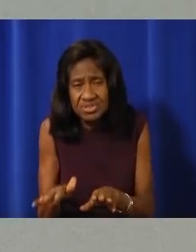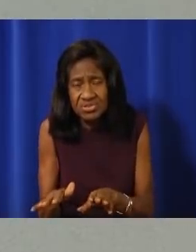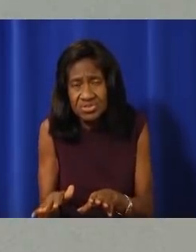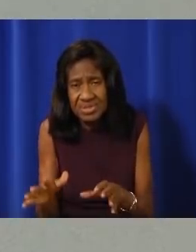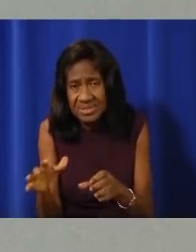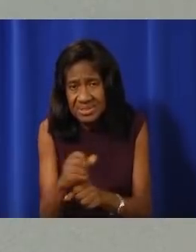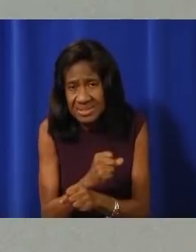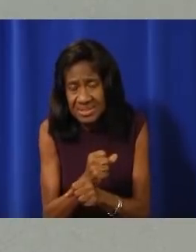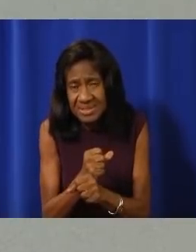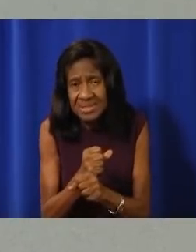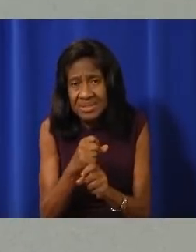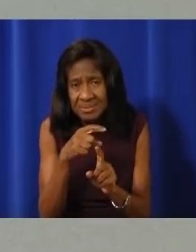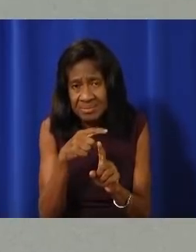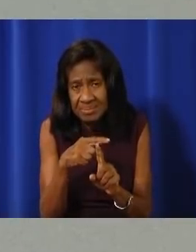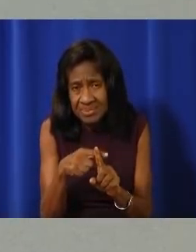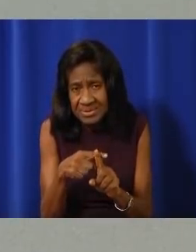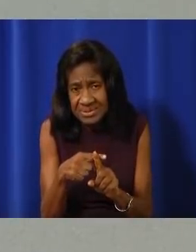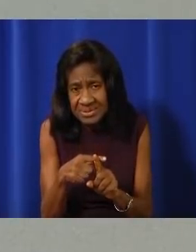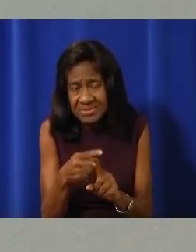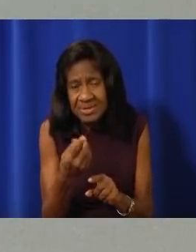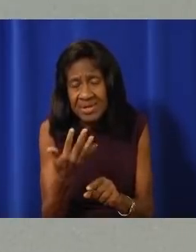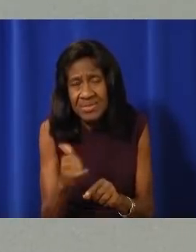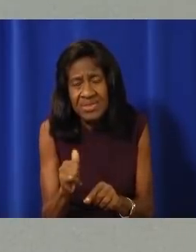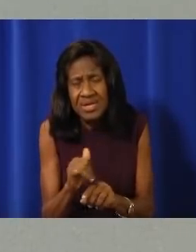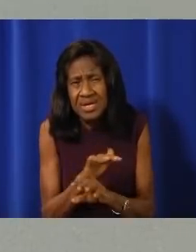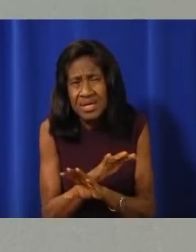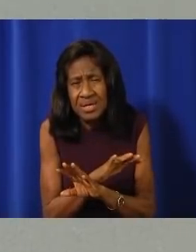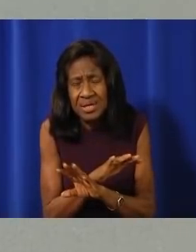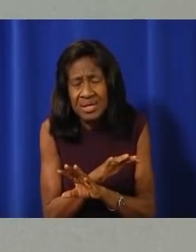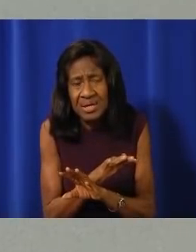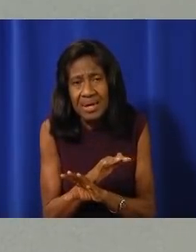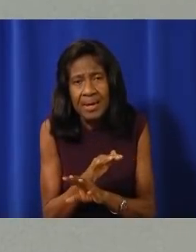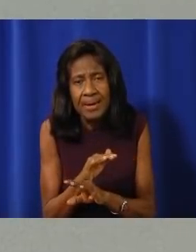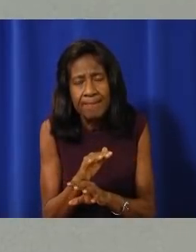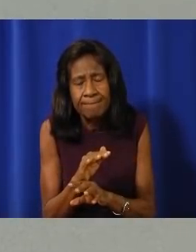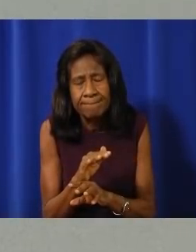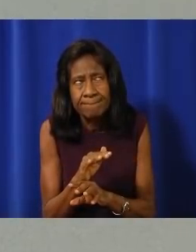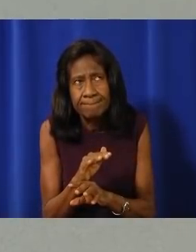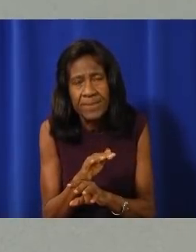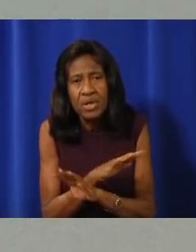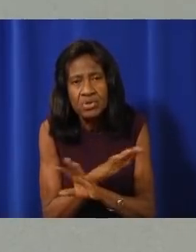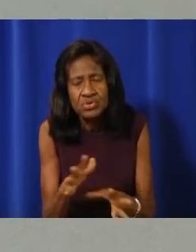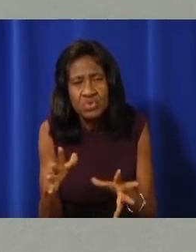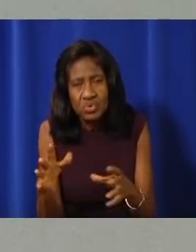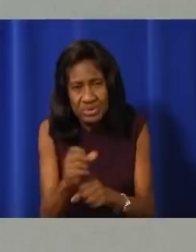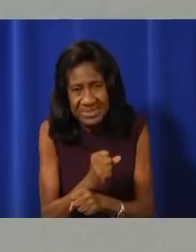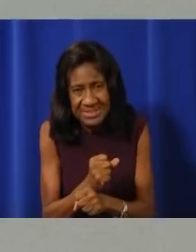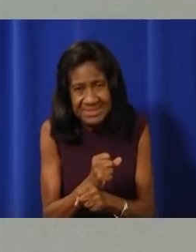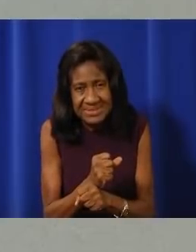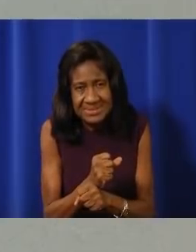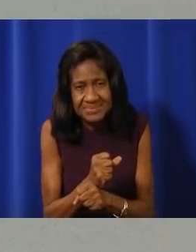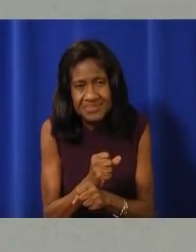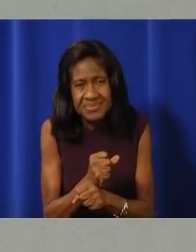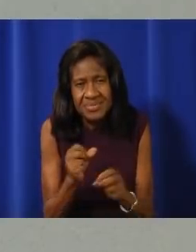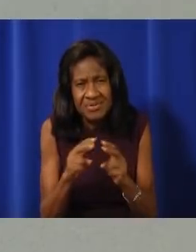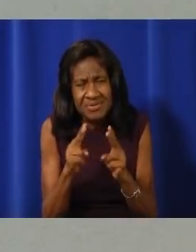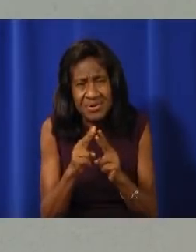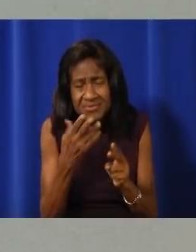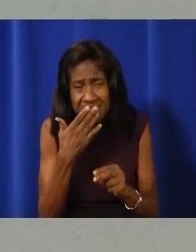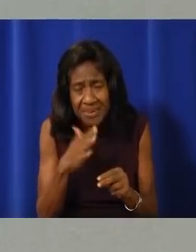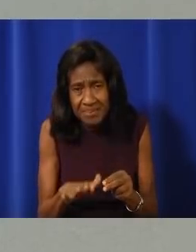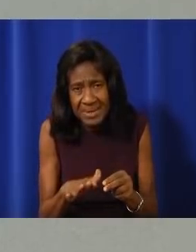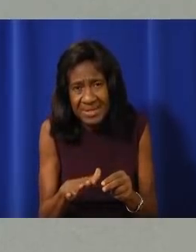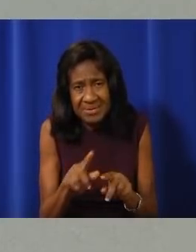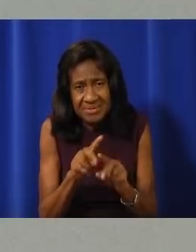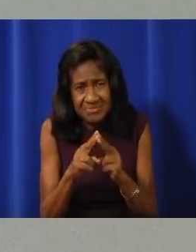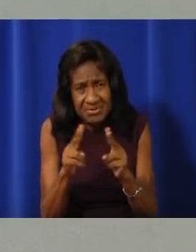they generally get a much less severe disease than can affect adults. And I very much hope that the small number of